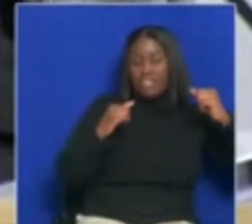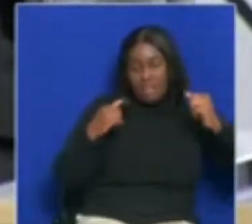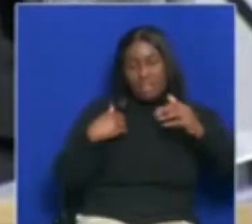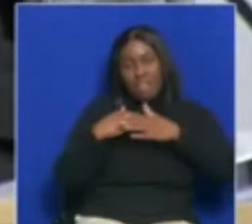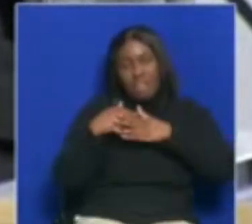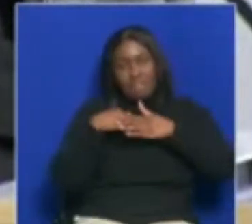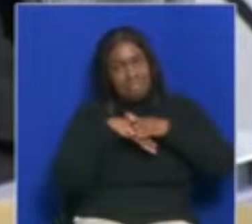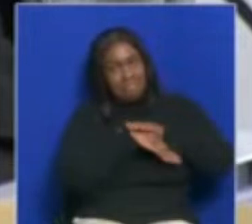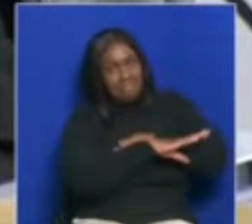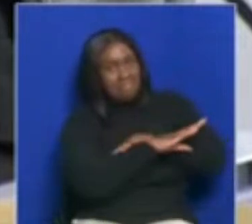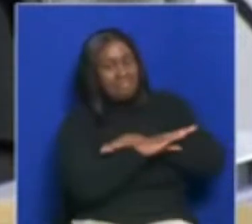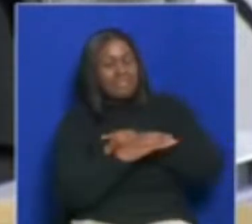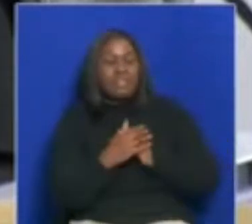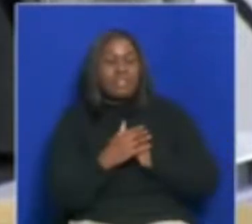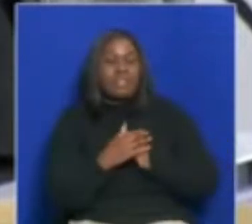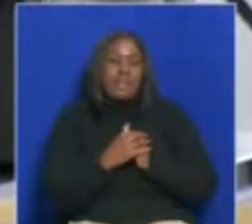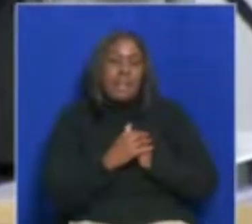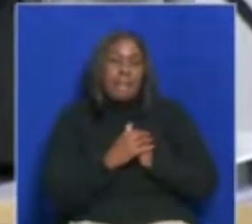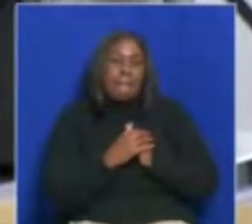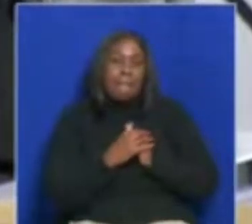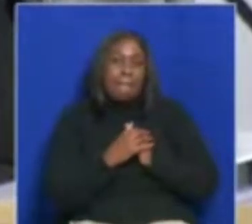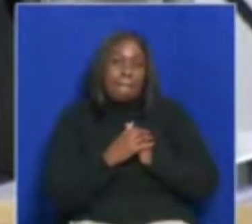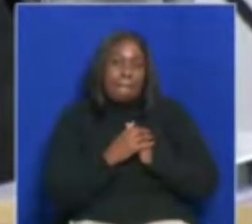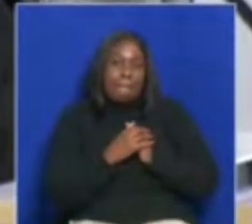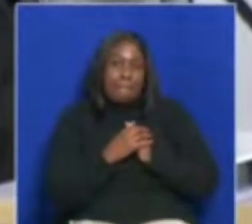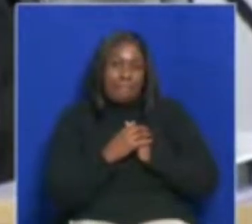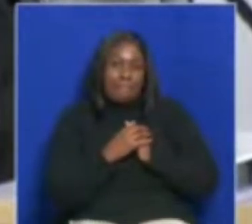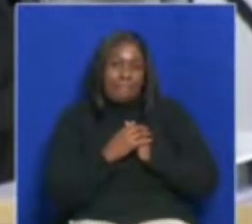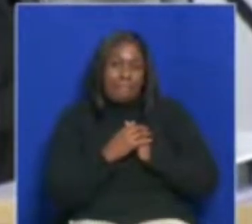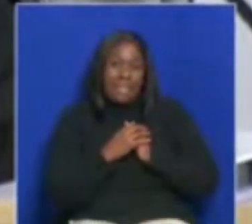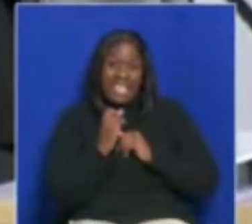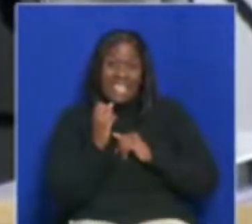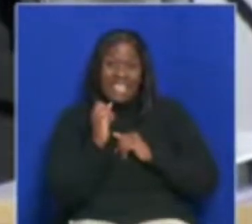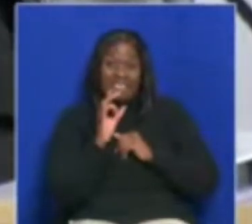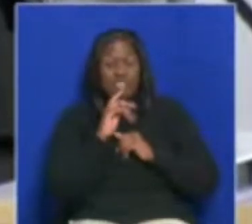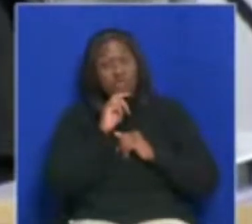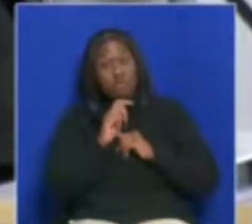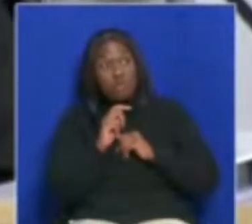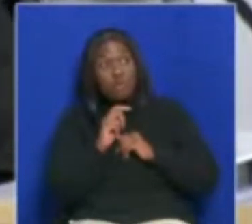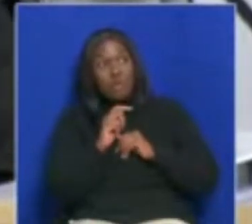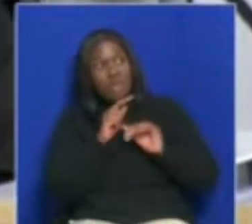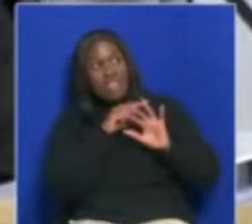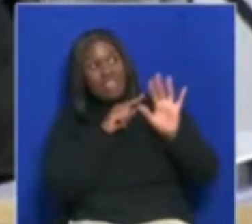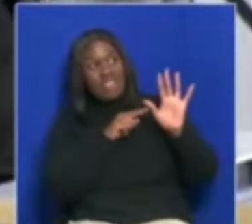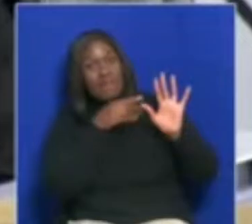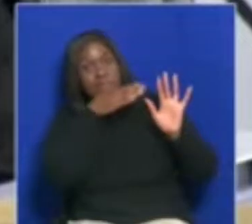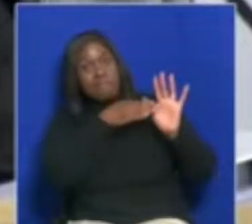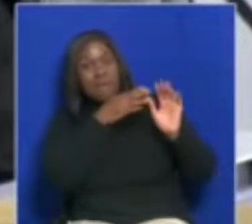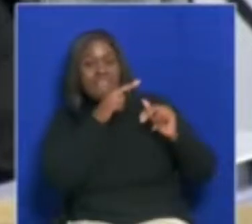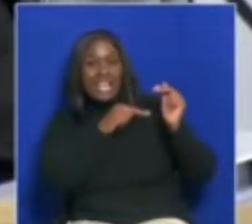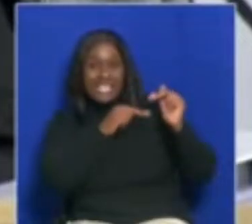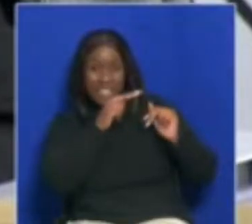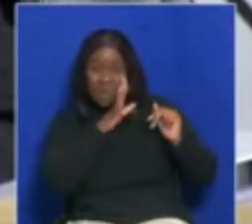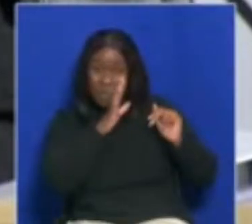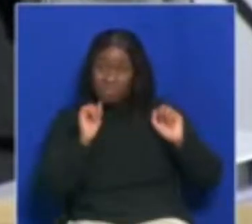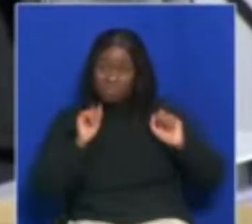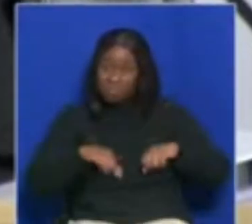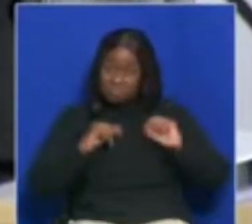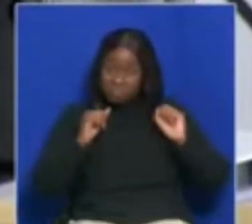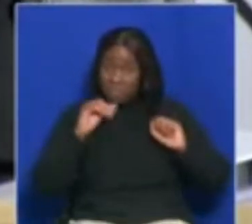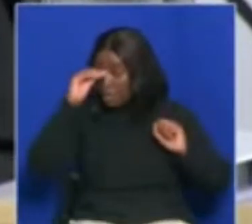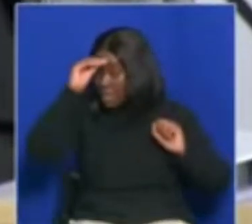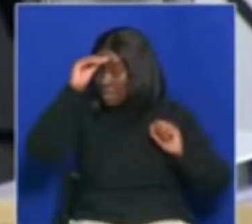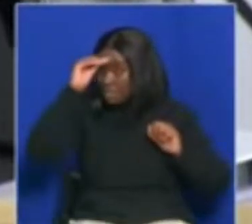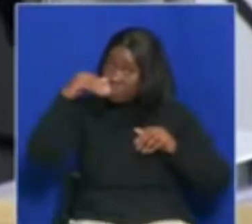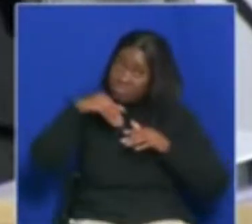would the deceased being in the premises, they would not have allowed the police to come through because they